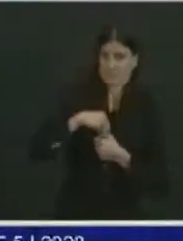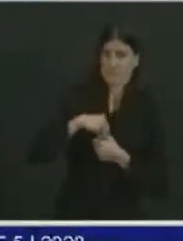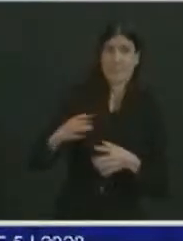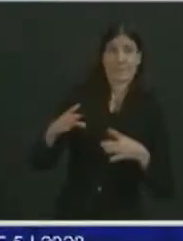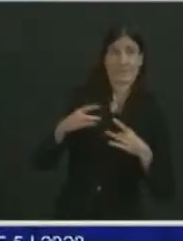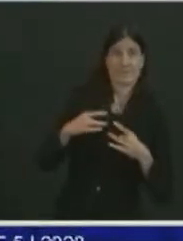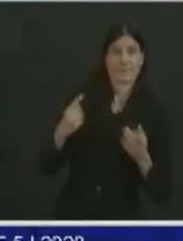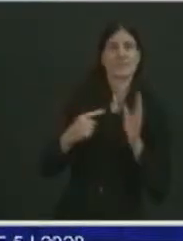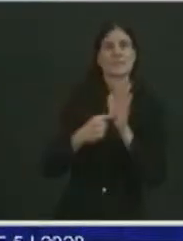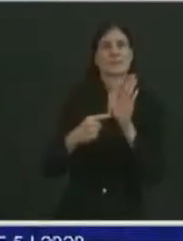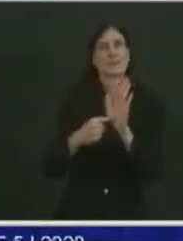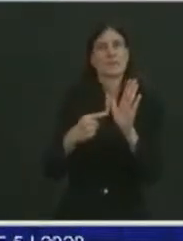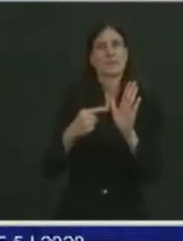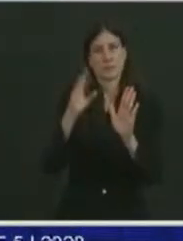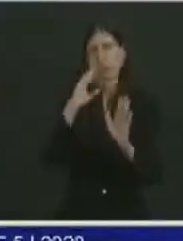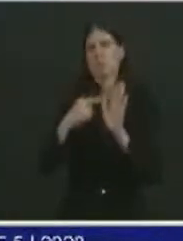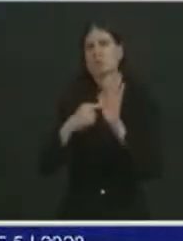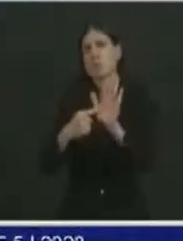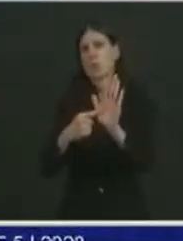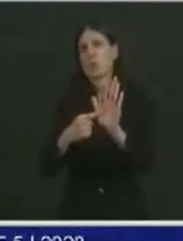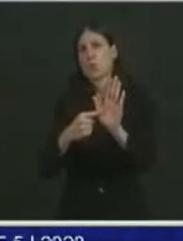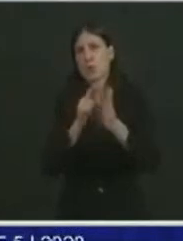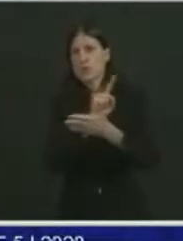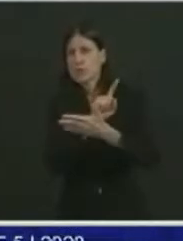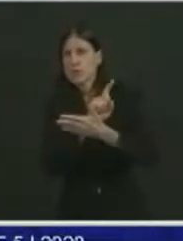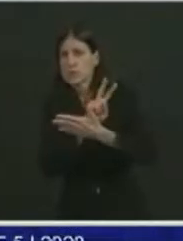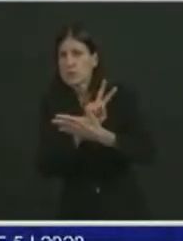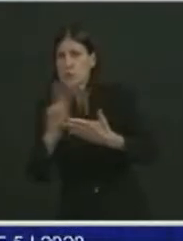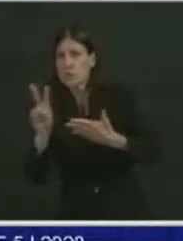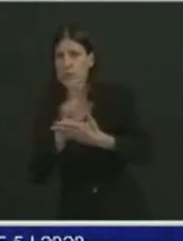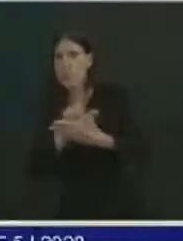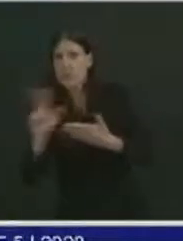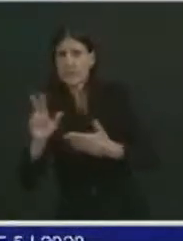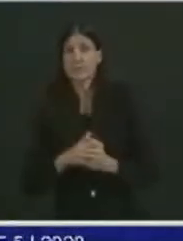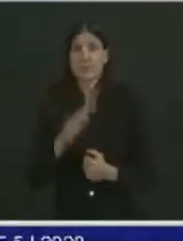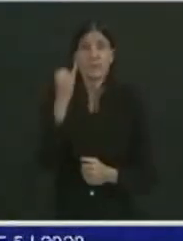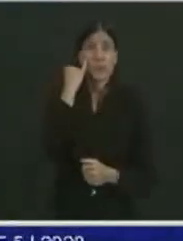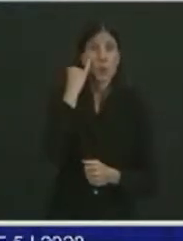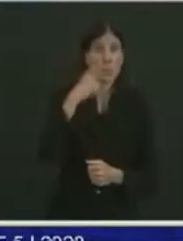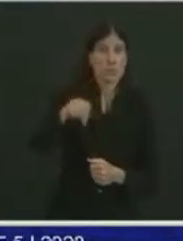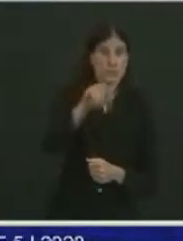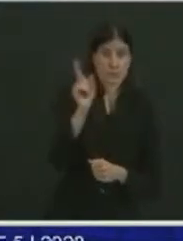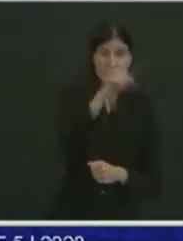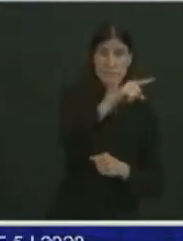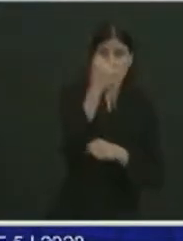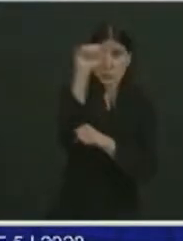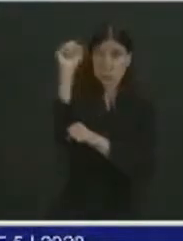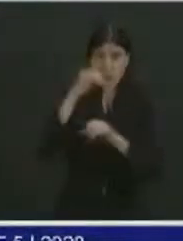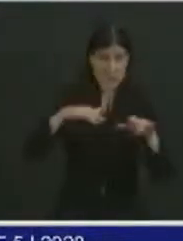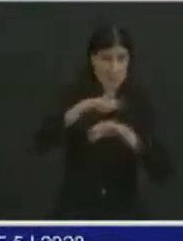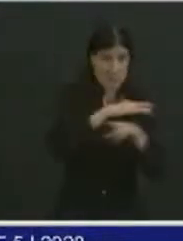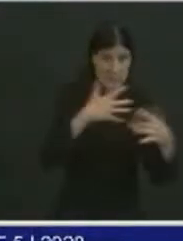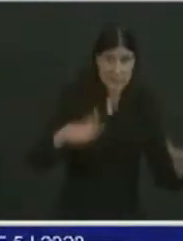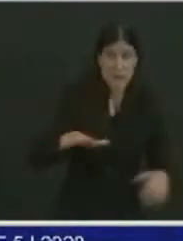who participate to be vigilant about monitoring themselves and have a very low threshold for